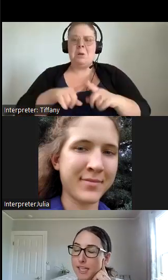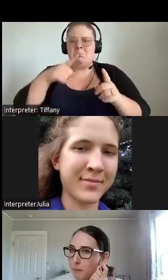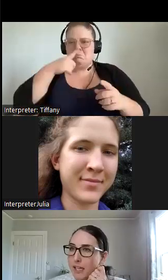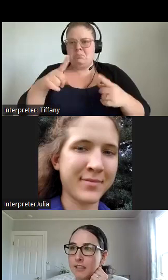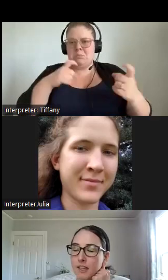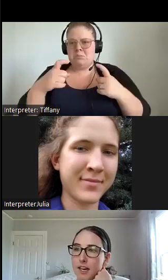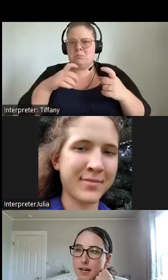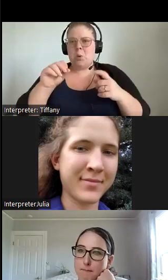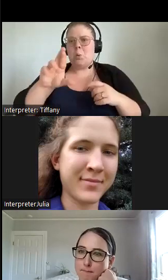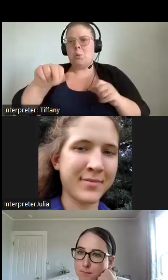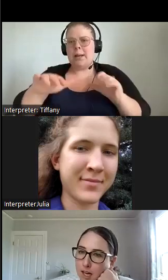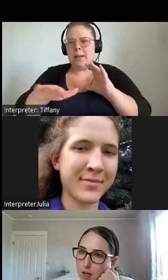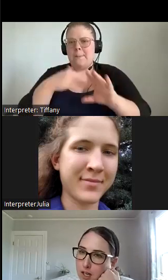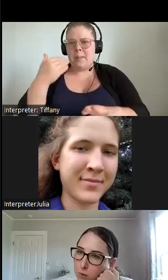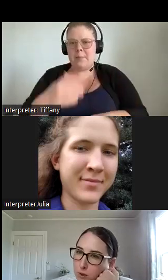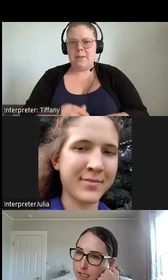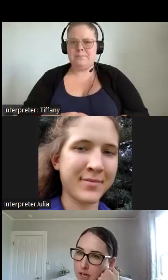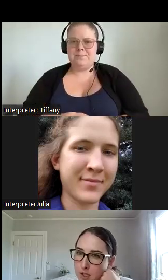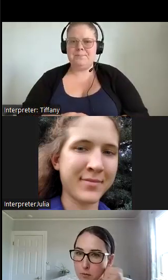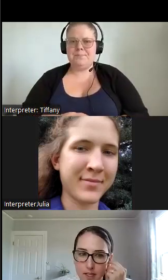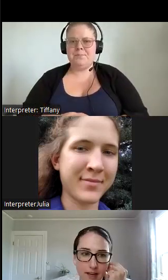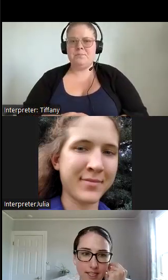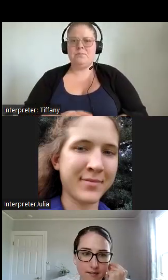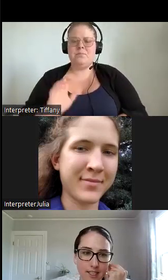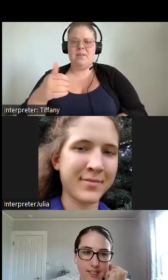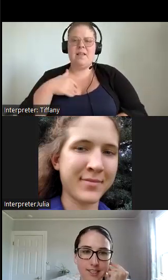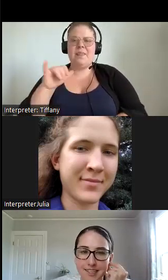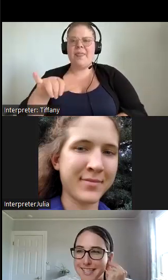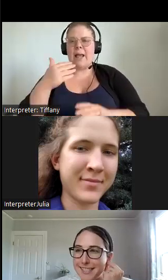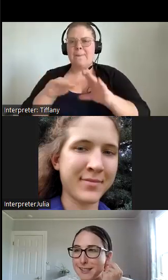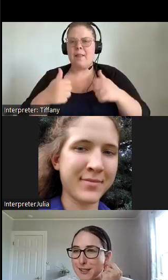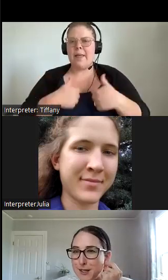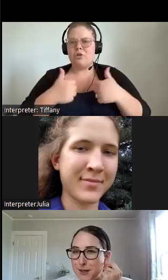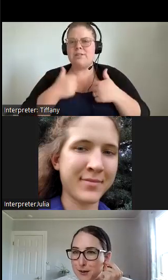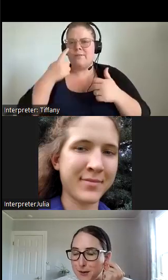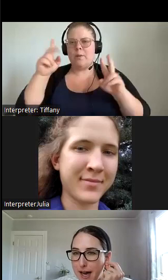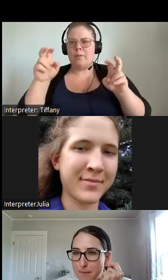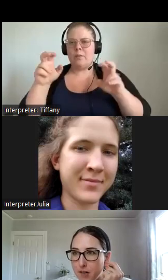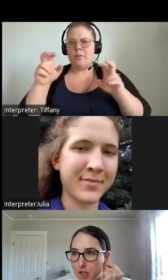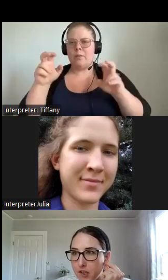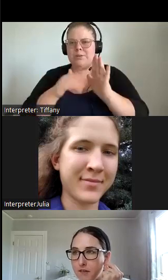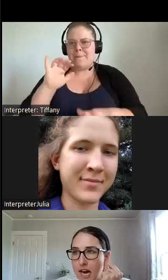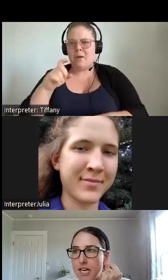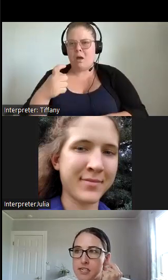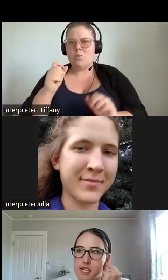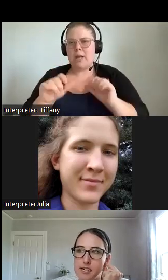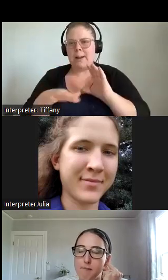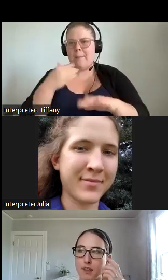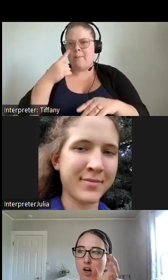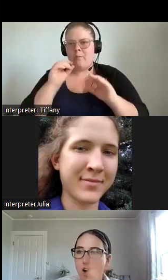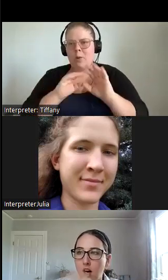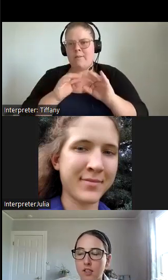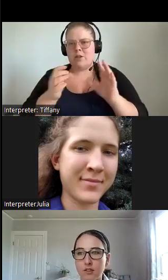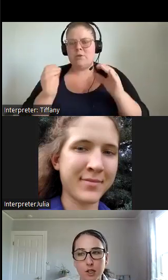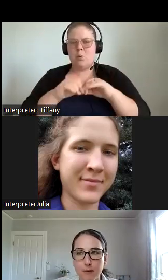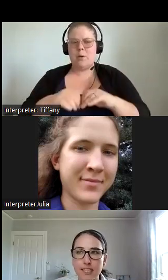want to email me, we have our rules inbox open if any of this needs to be further clarified, but